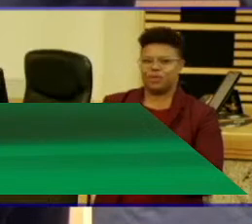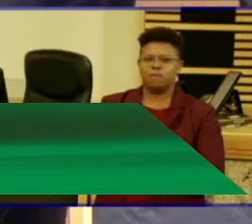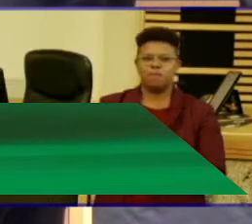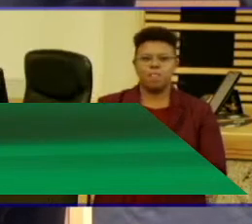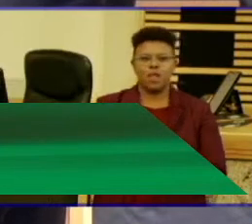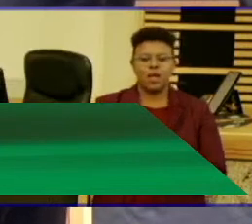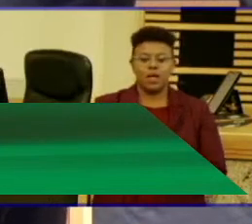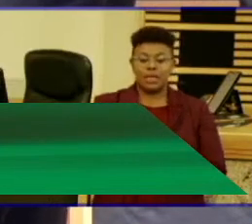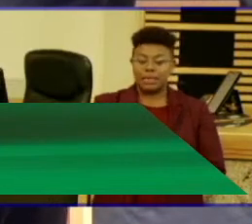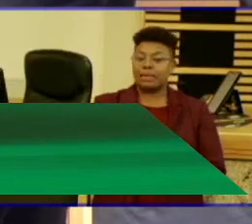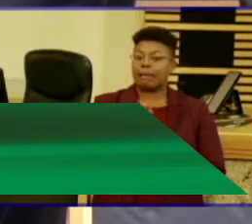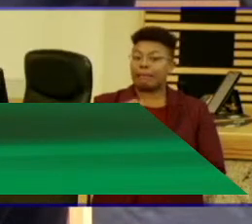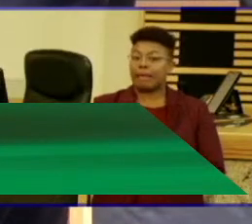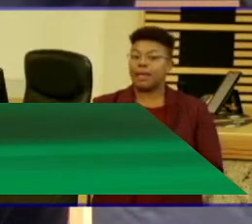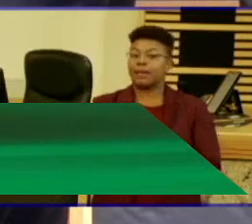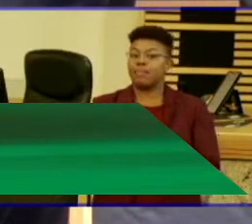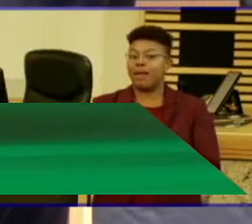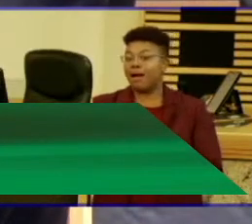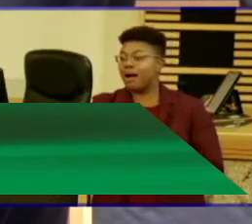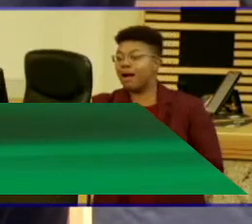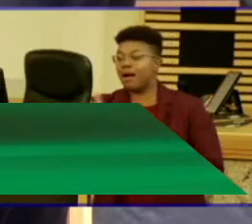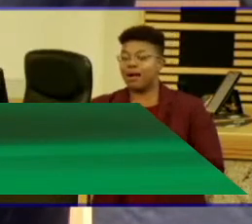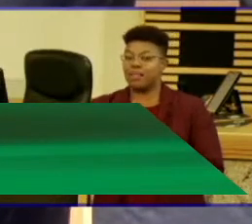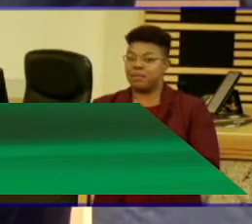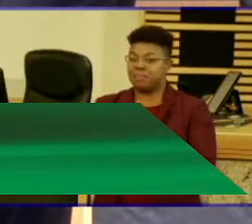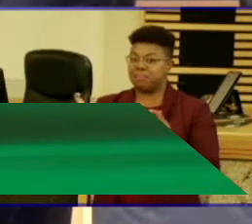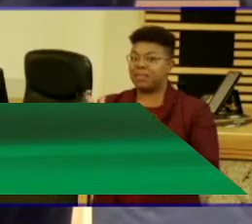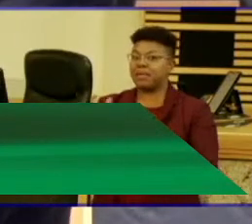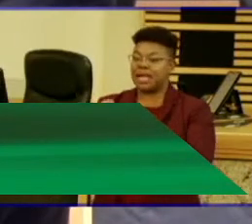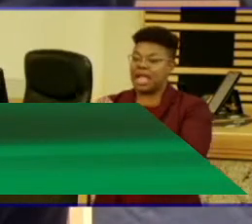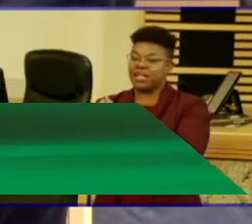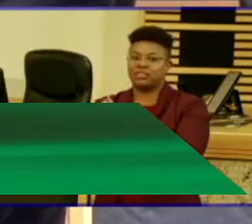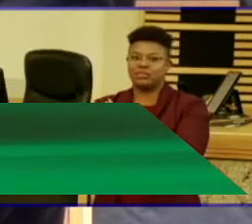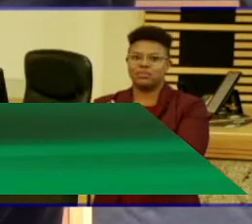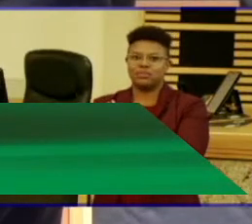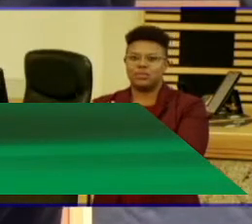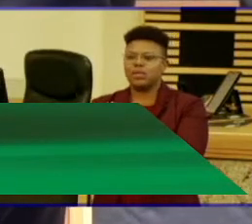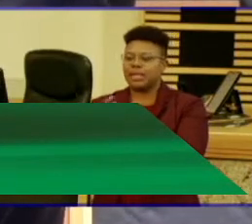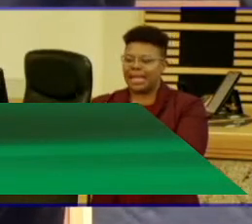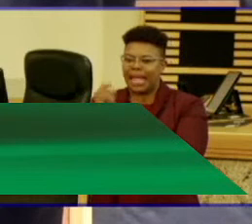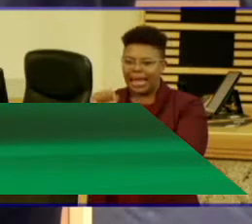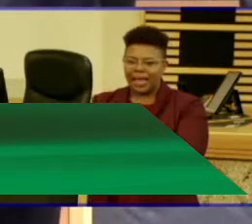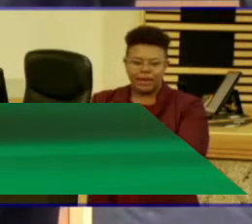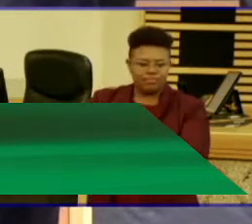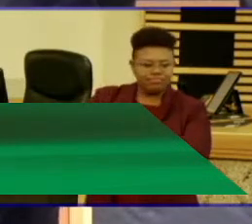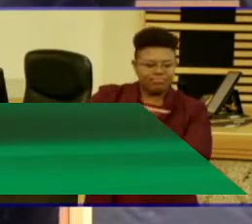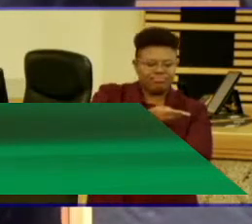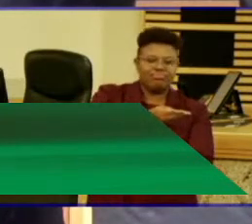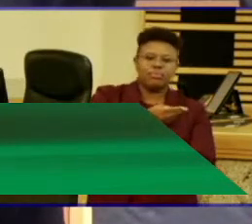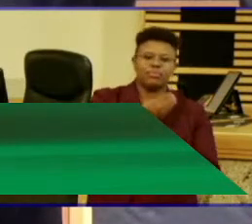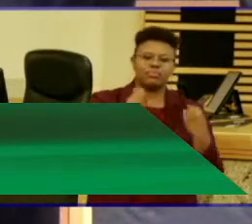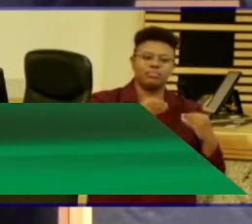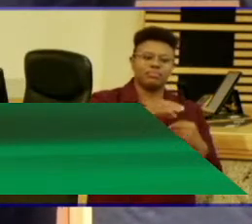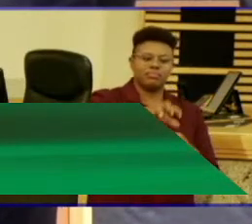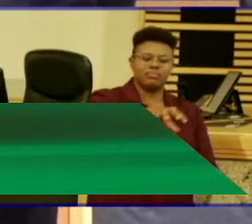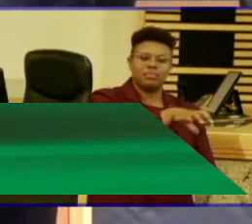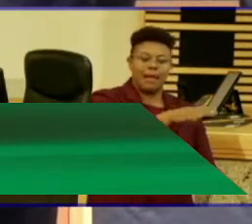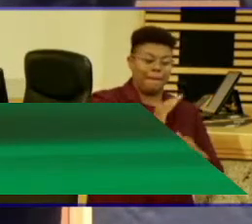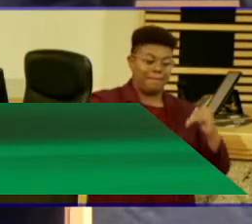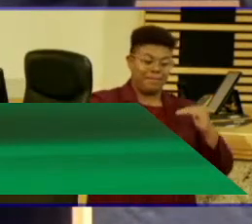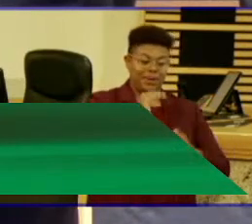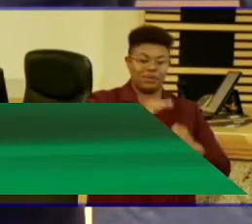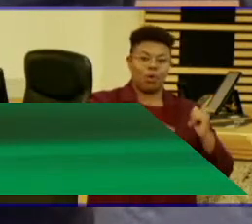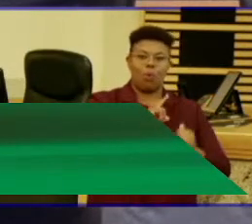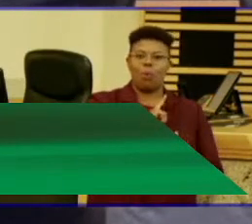plant to other major industrial areas, and a new gas-to-power plants that will be built when the Department